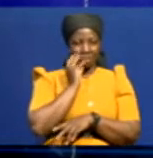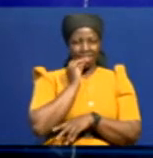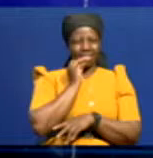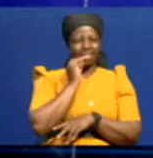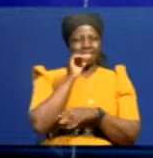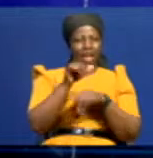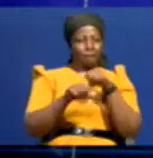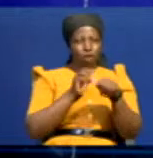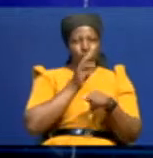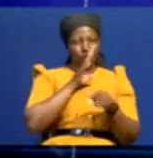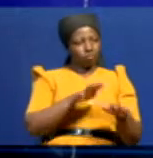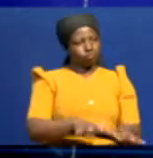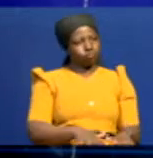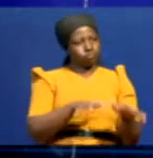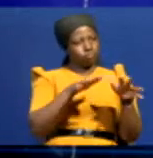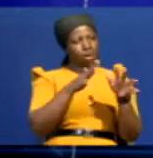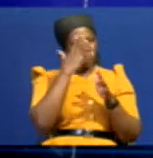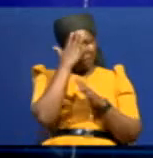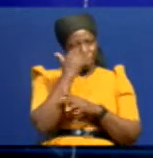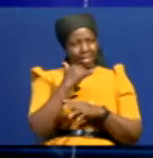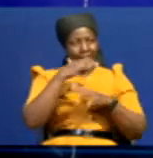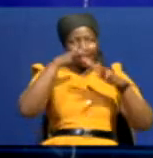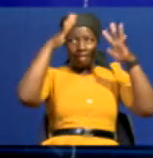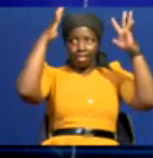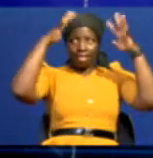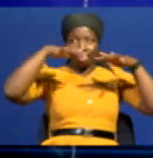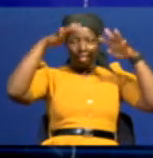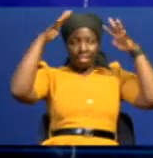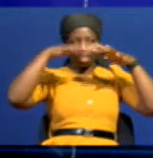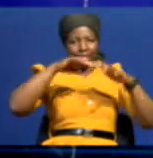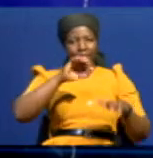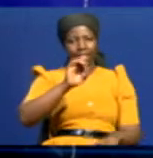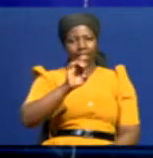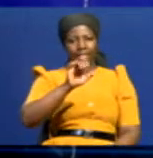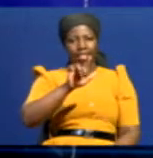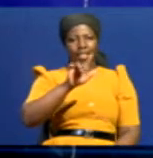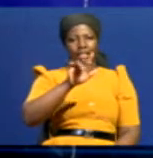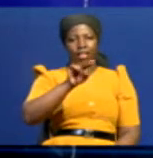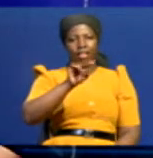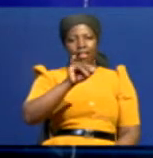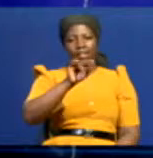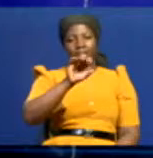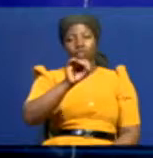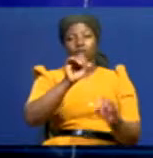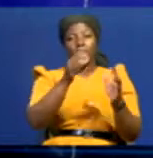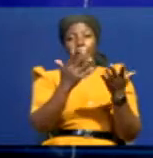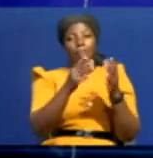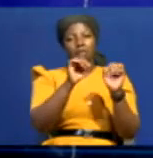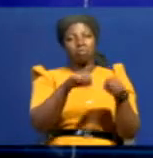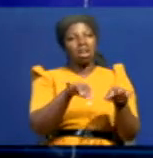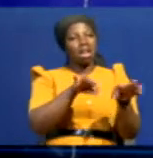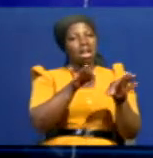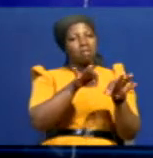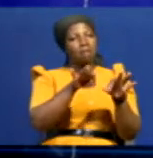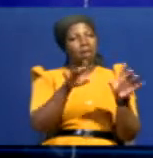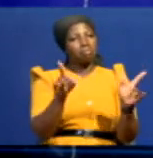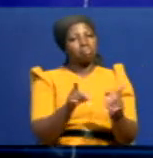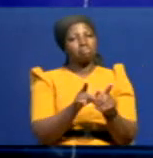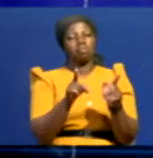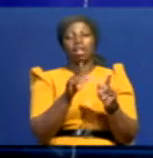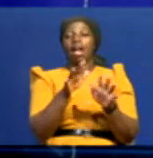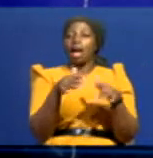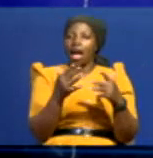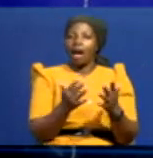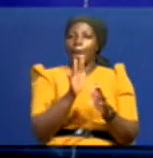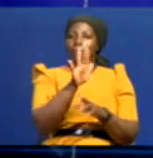floods as a result of the El Nino phenomenon. So maybe you can just paint briefly a picture for us how